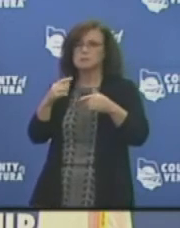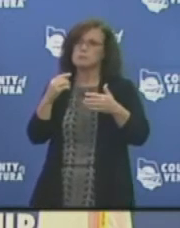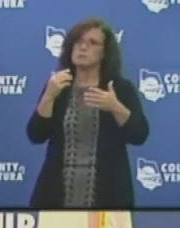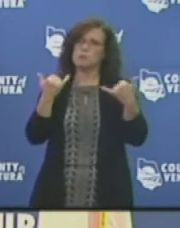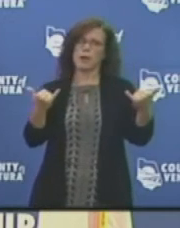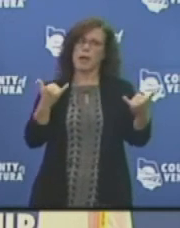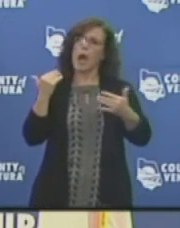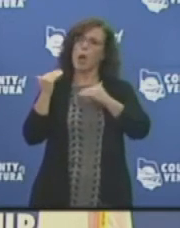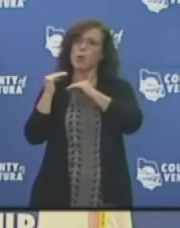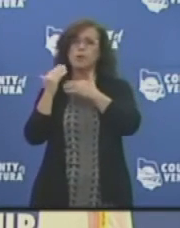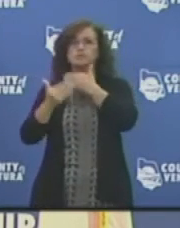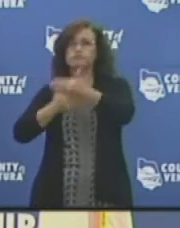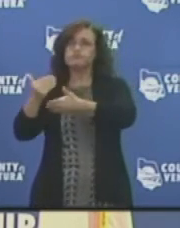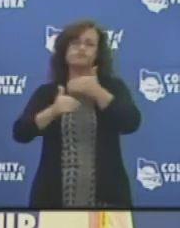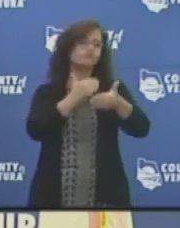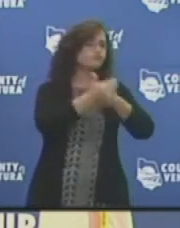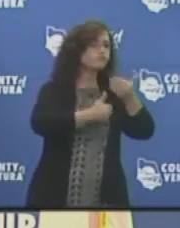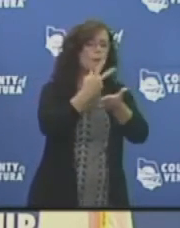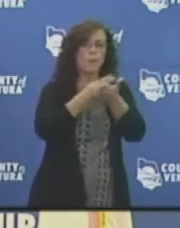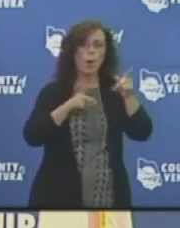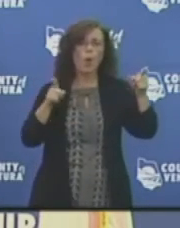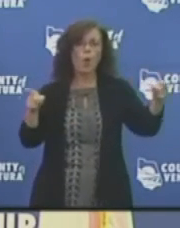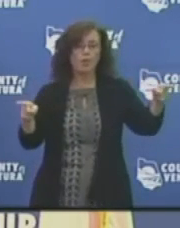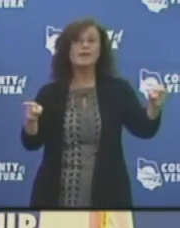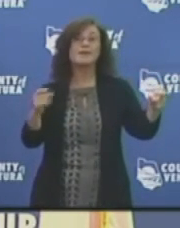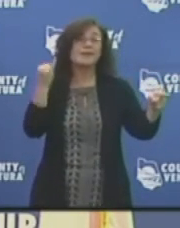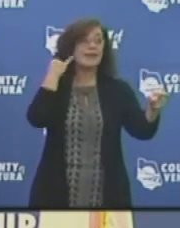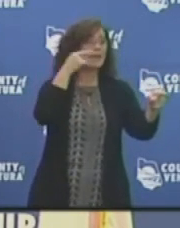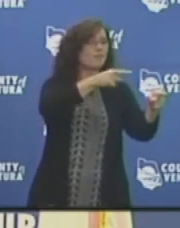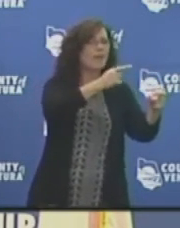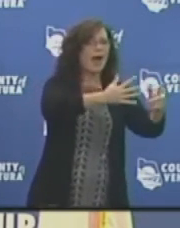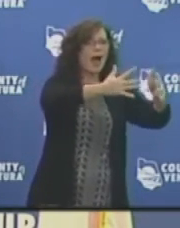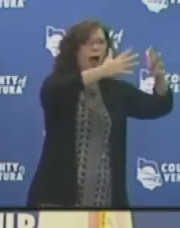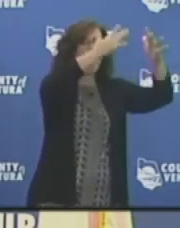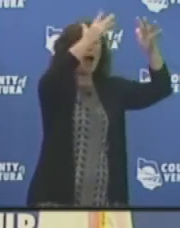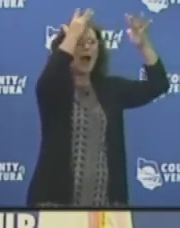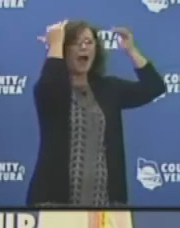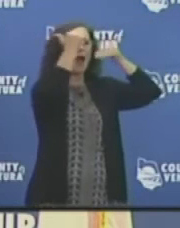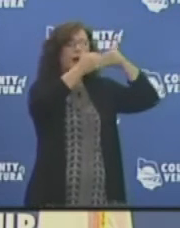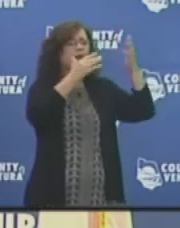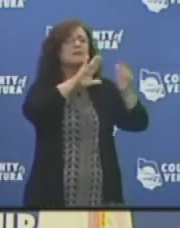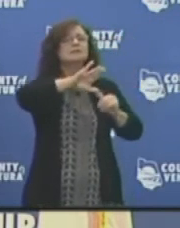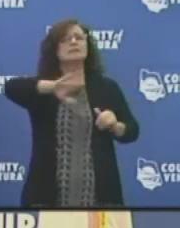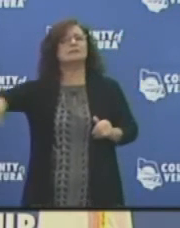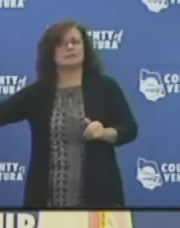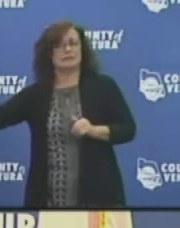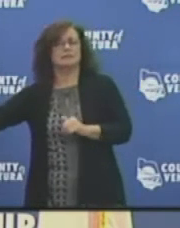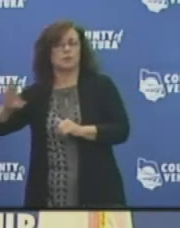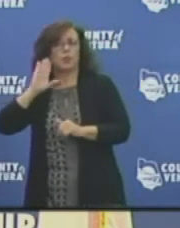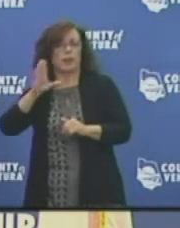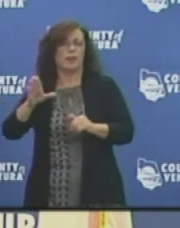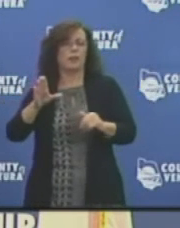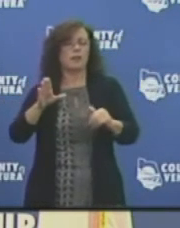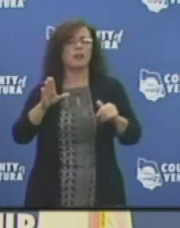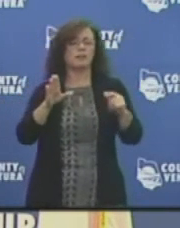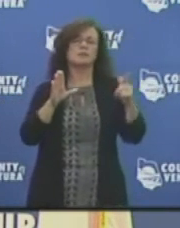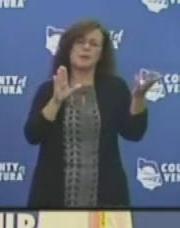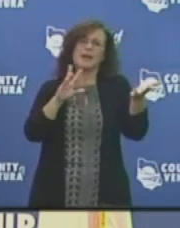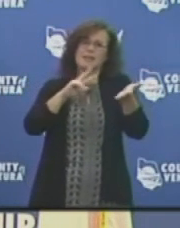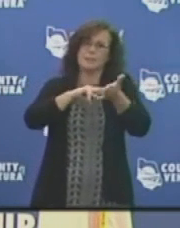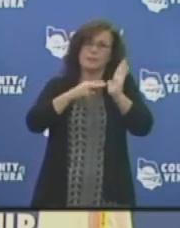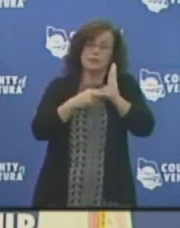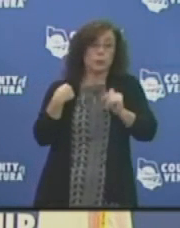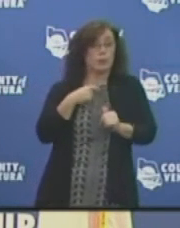And in order for us to continue to care for patients, we really need the partnership of the community in order